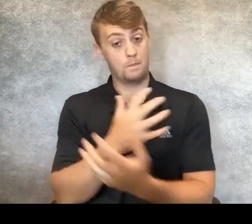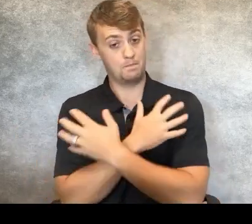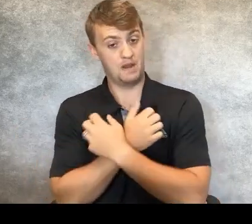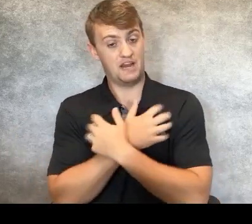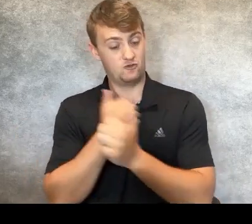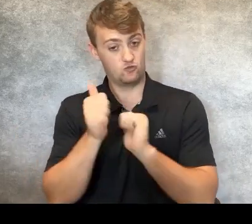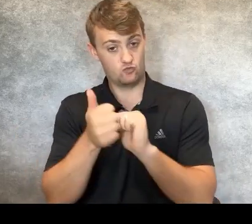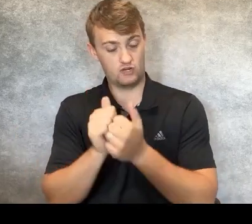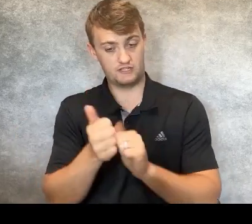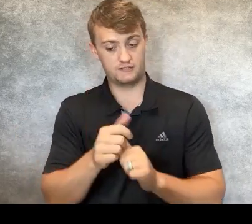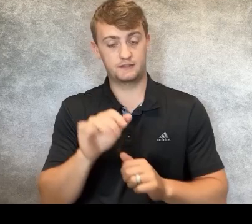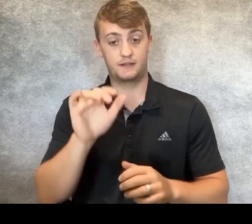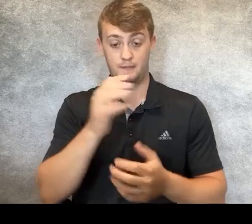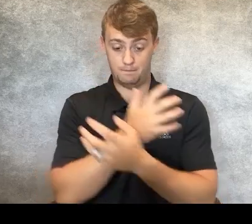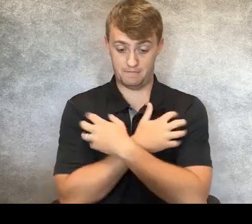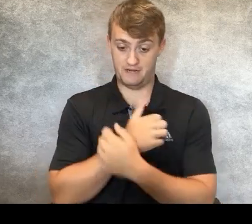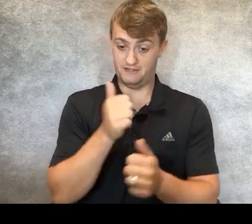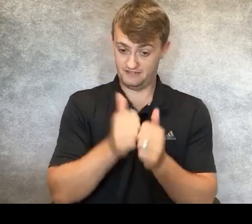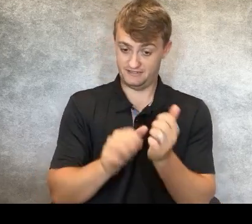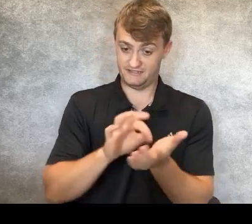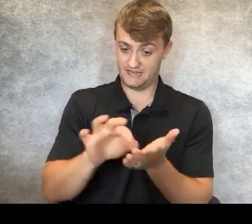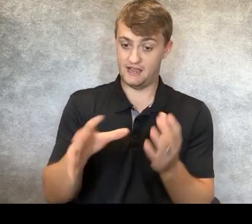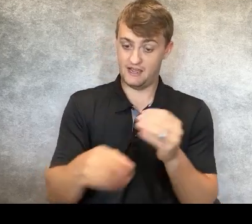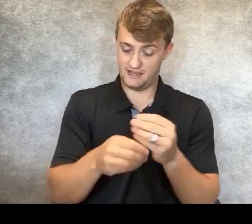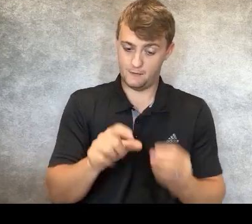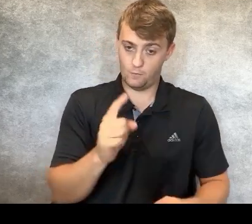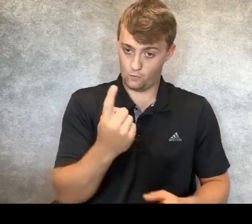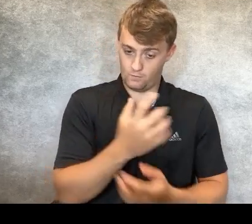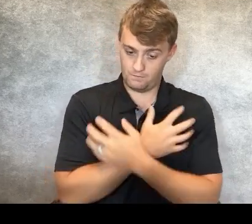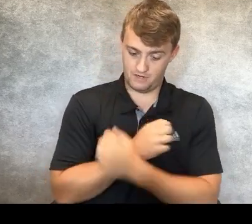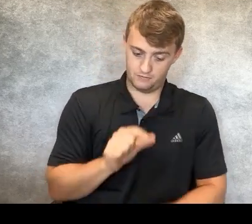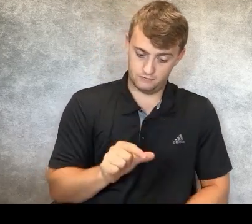Move a bear one space for each counter added.